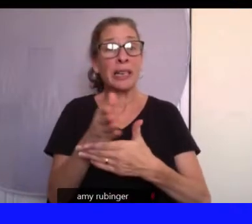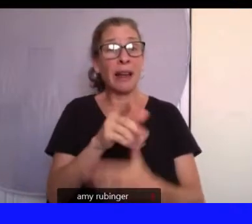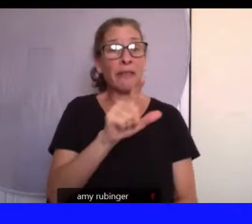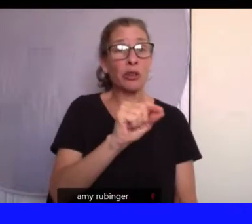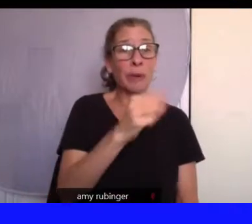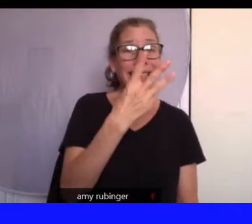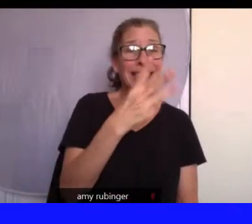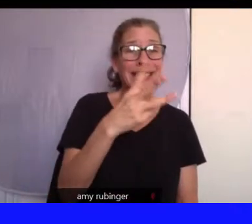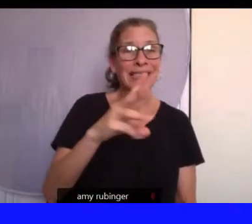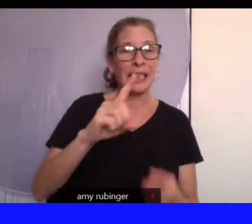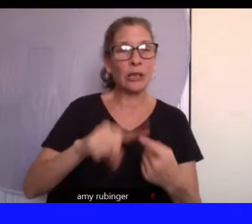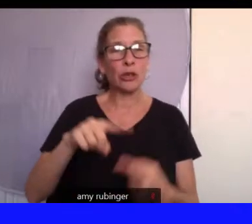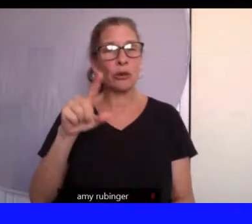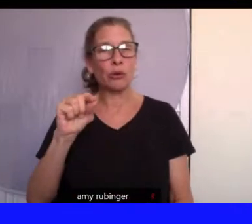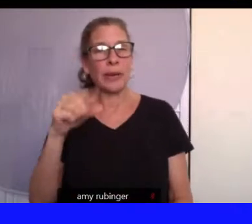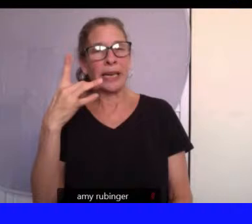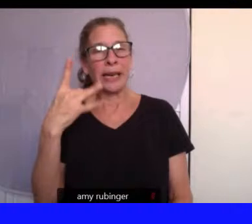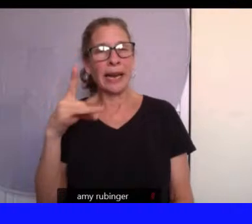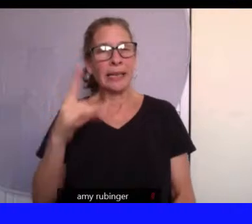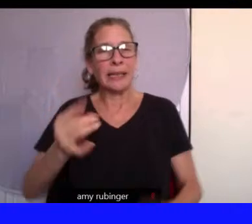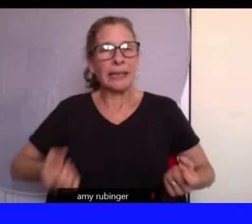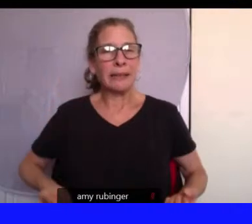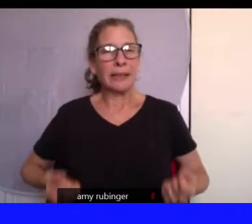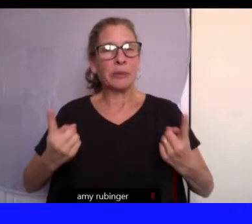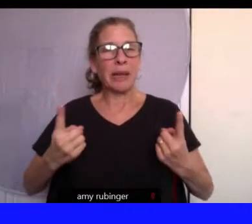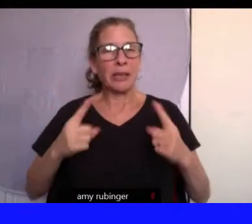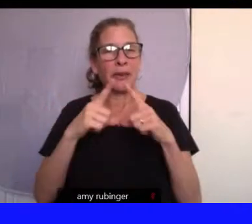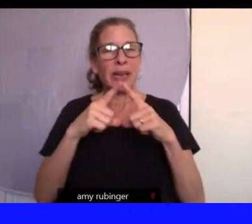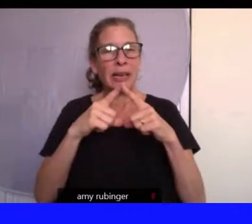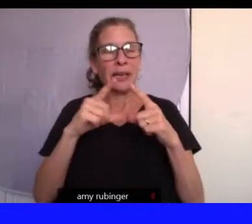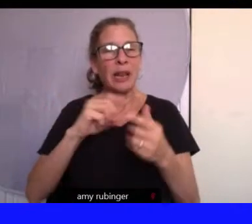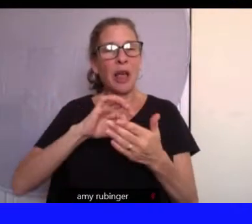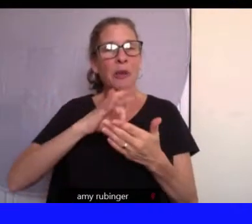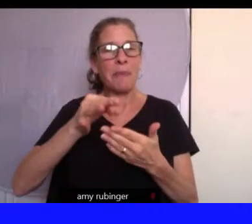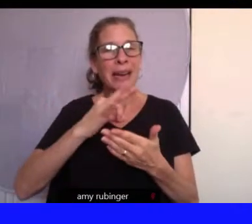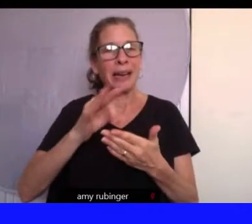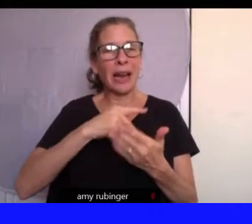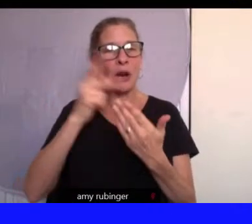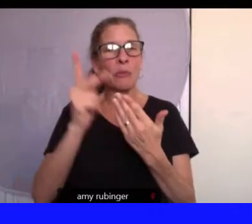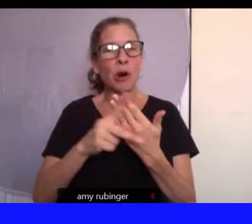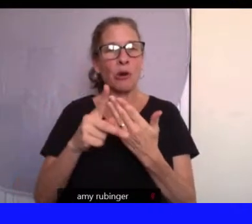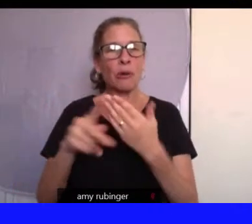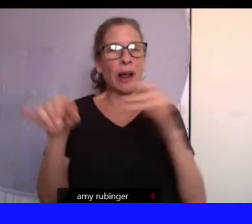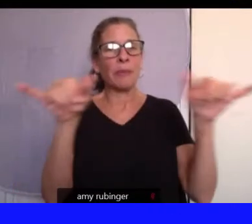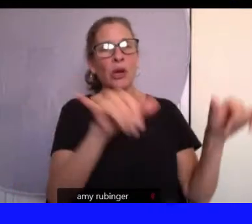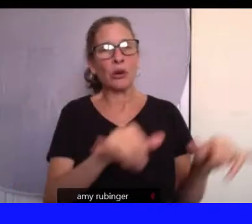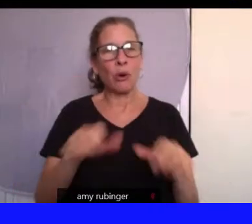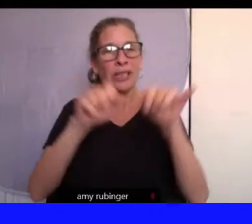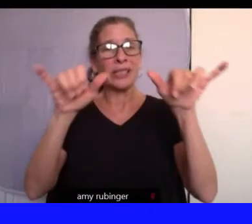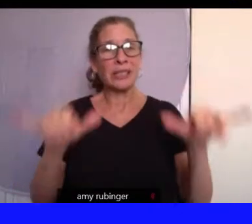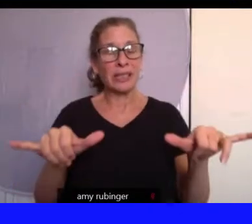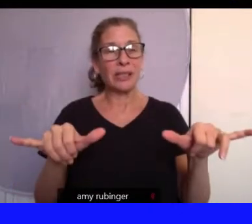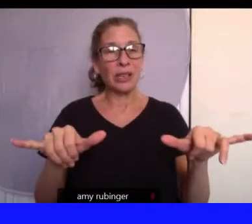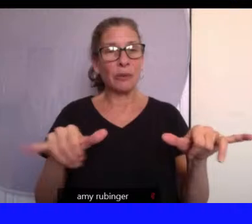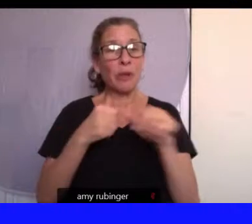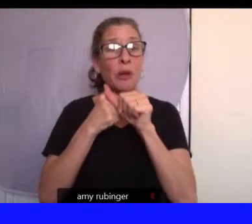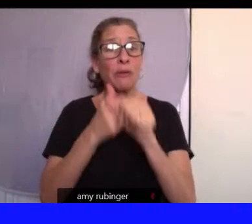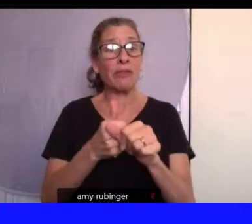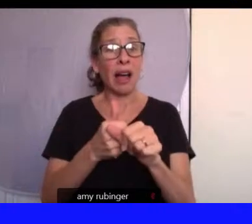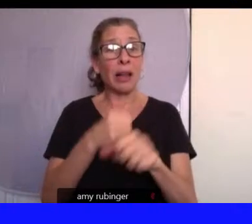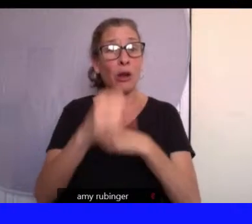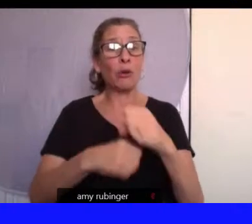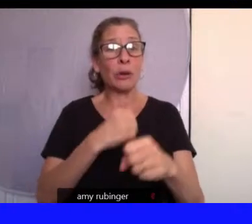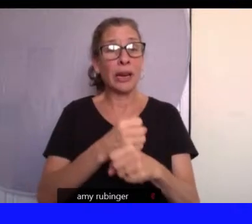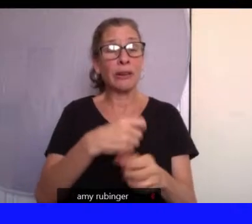around the country and around the region, but most importantly for our purposes, the changes in the risk scores, which is meant